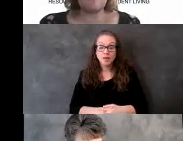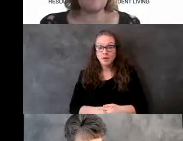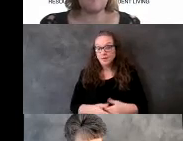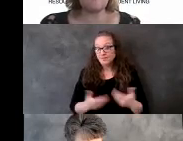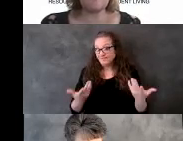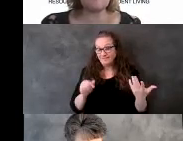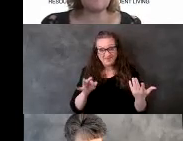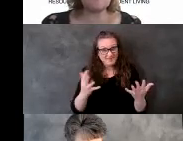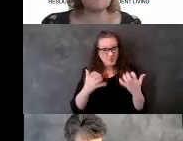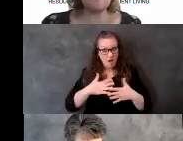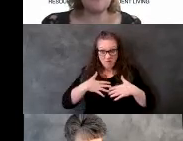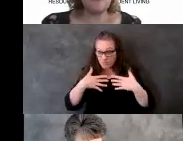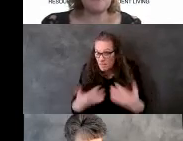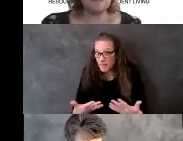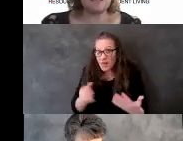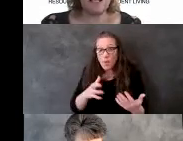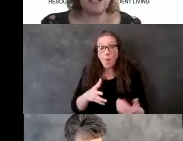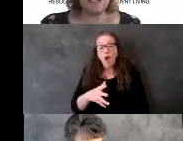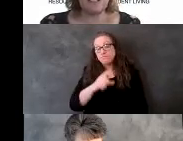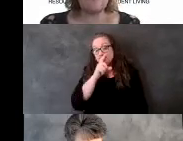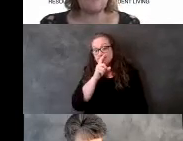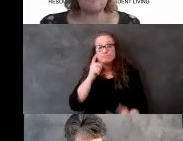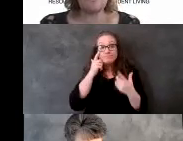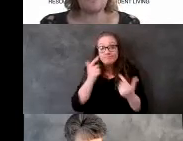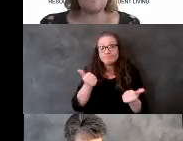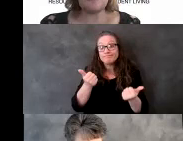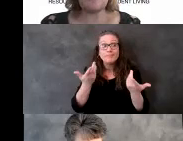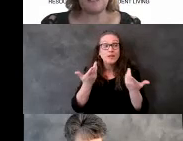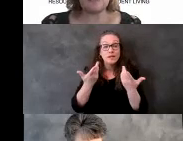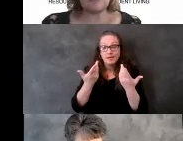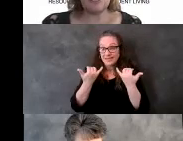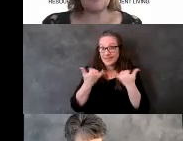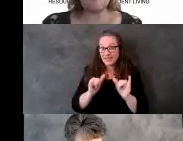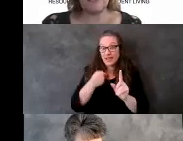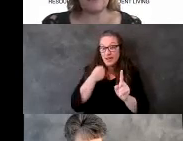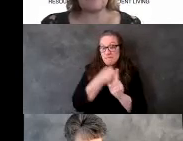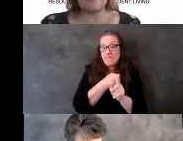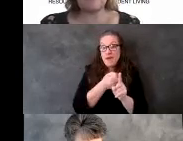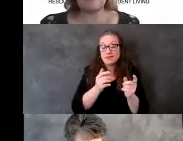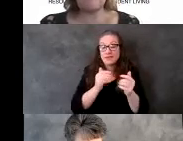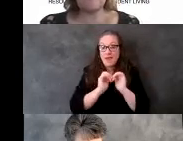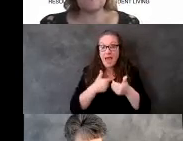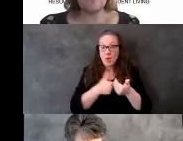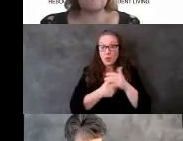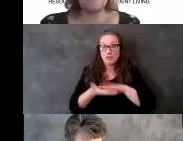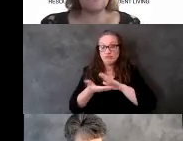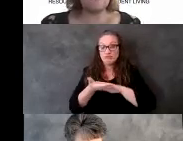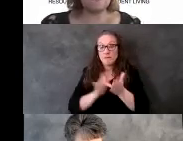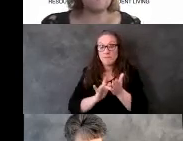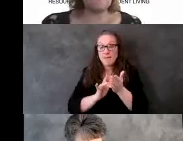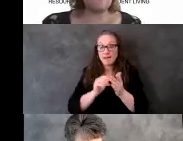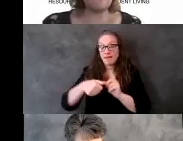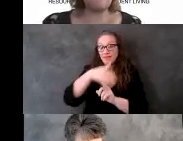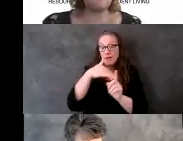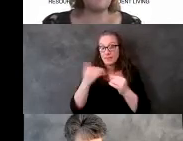that public health is done today, even though we're doing the best we can to change the past and to create a better future